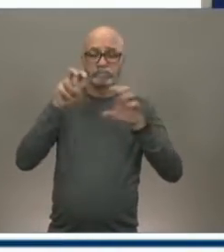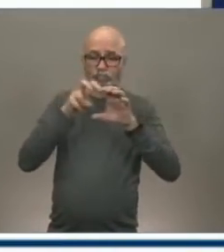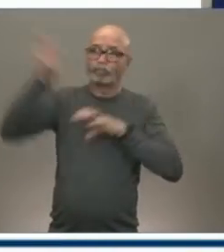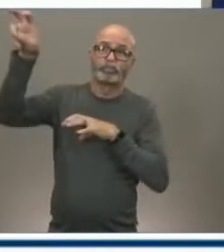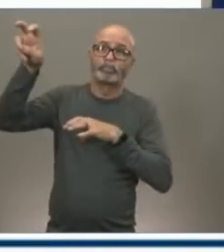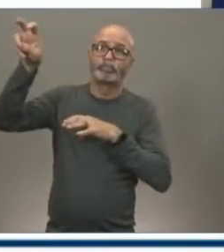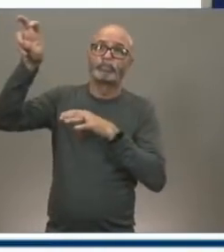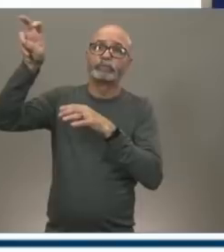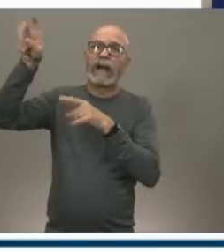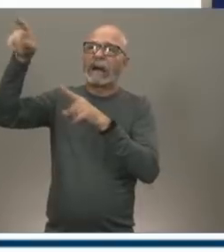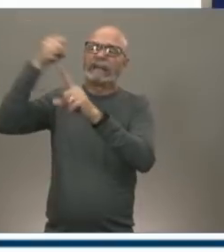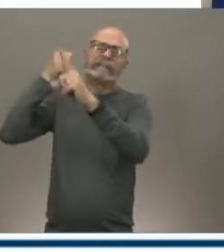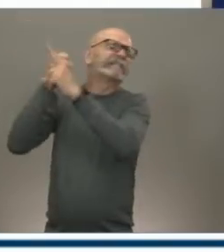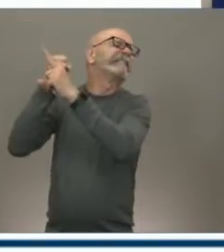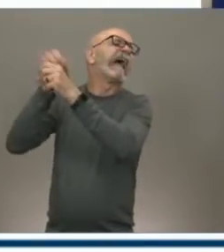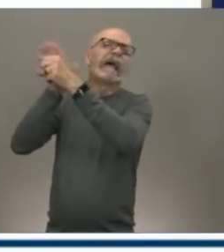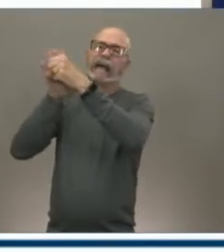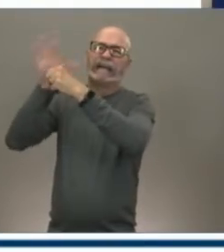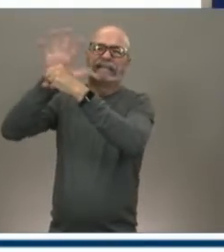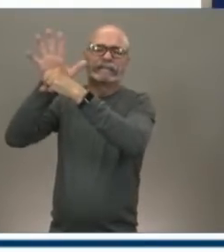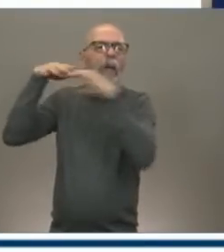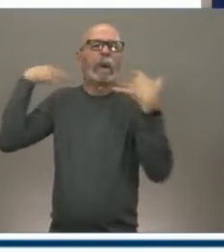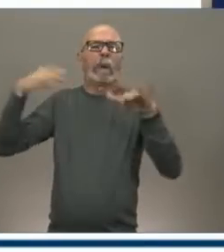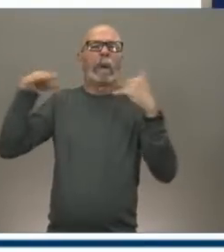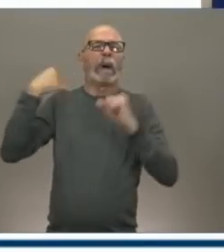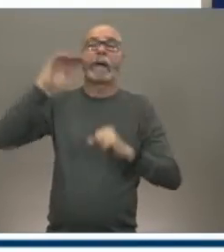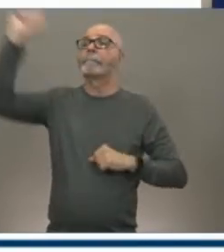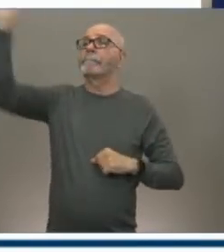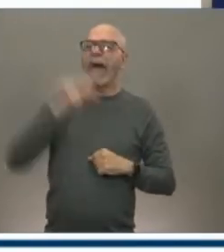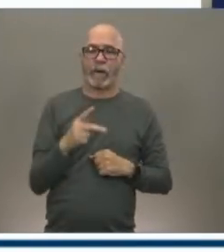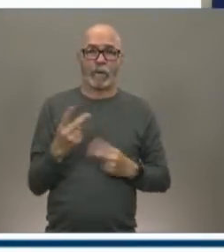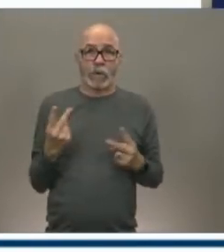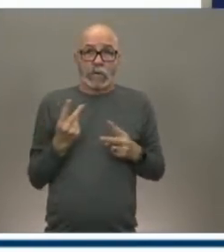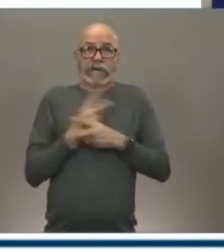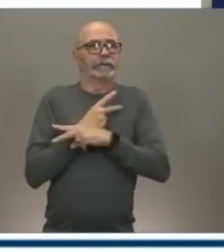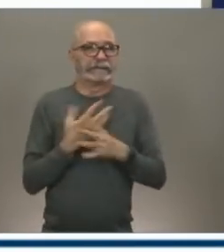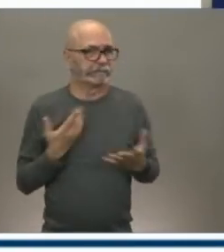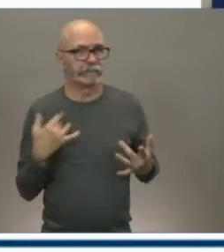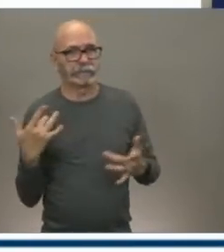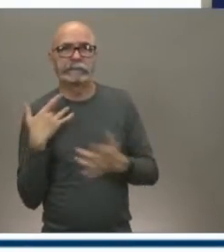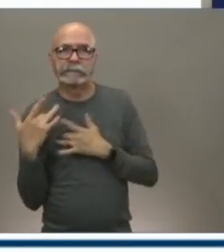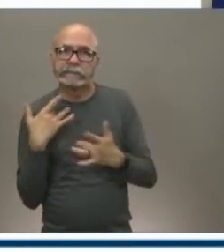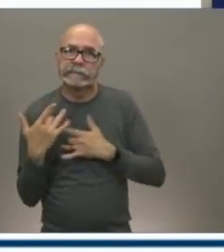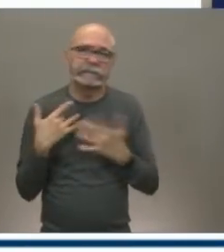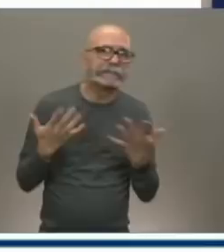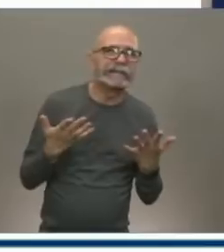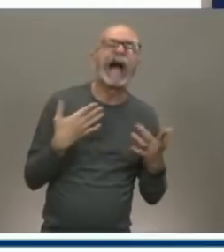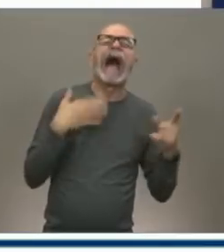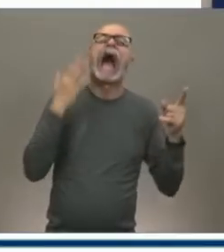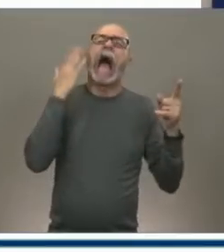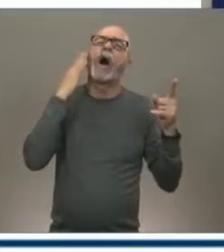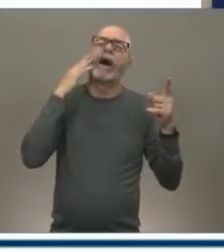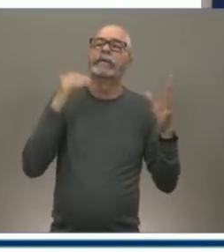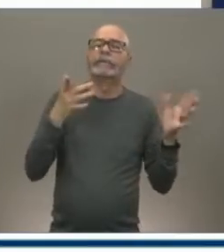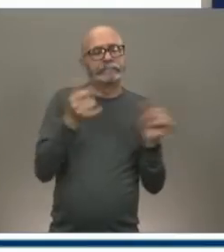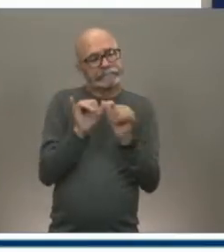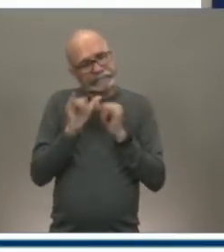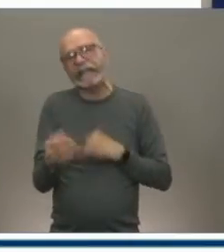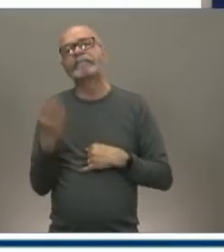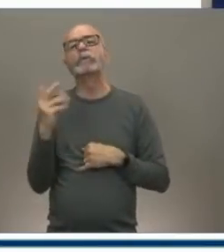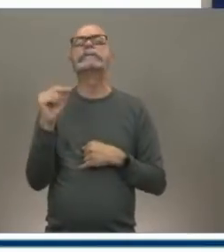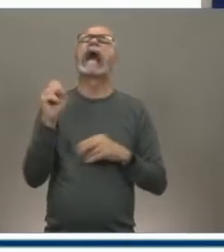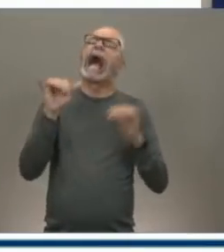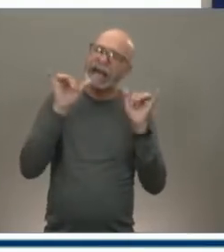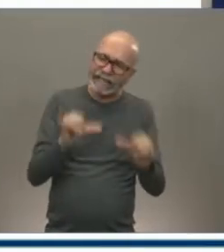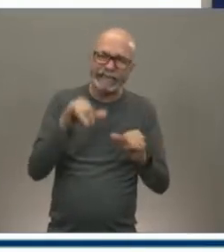and obviously plan to return to Nova Scotia? We're pretty sure we know what they need to do, but I'm just wondering, has anything changed on